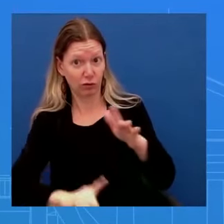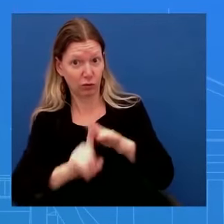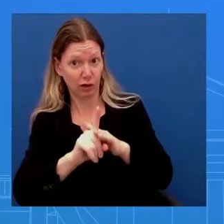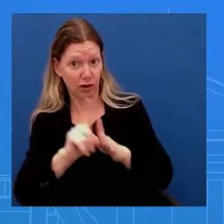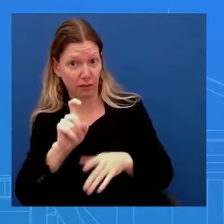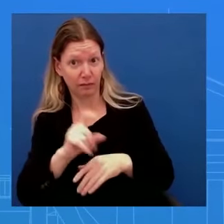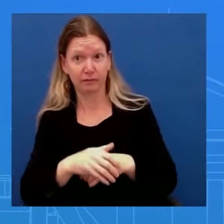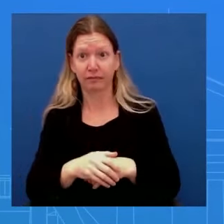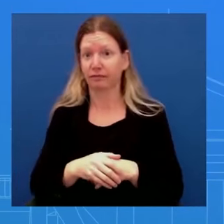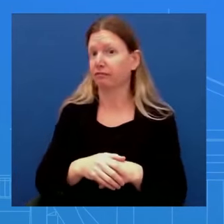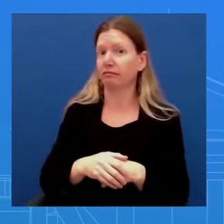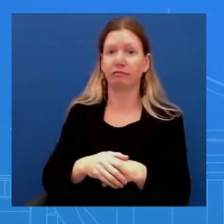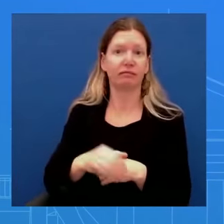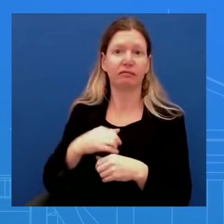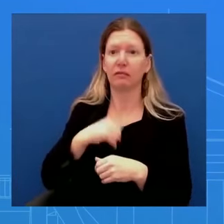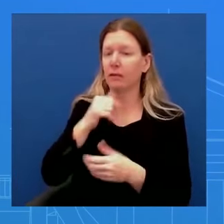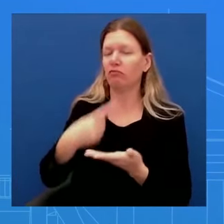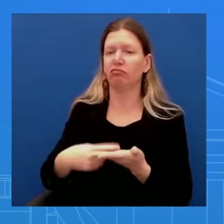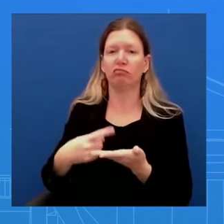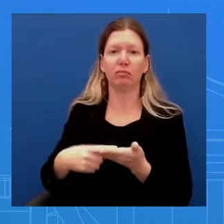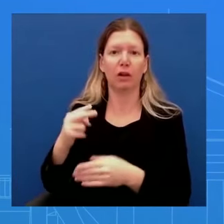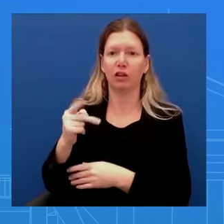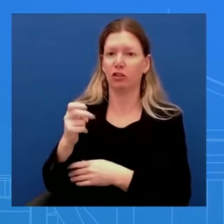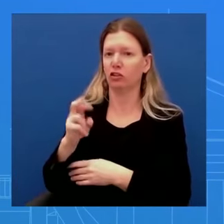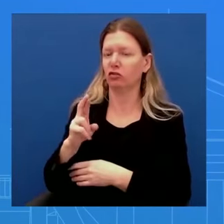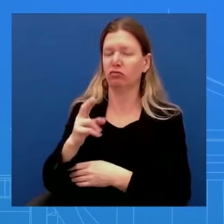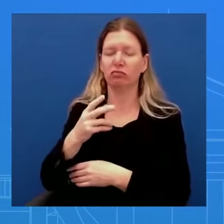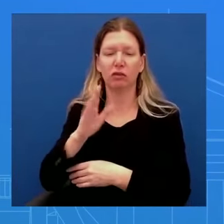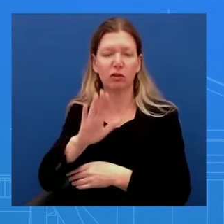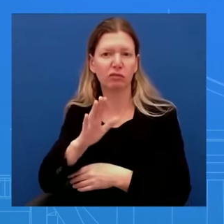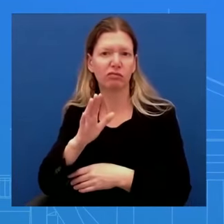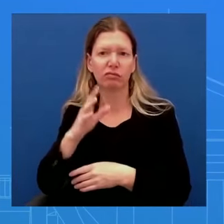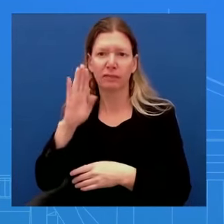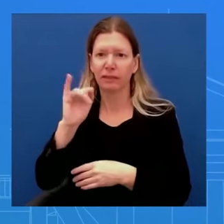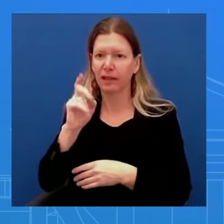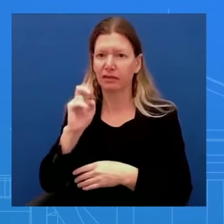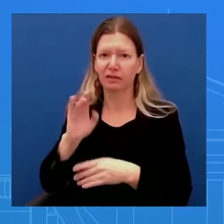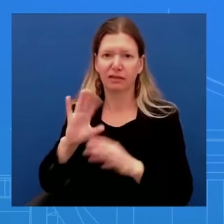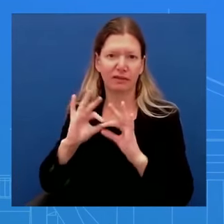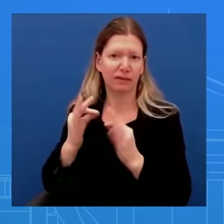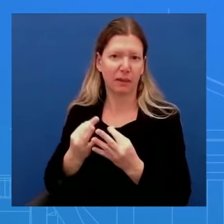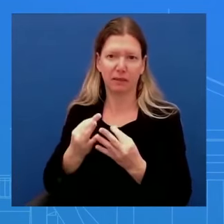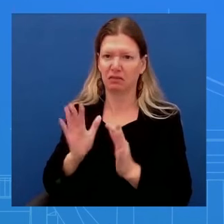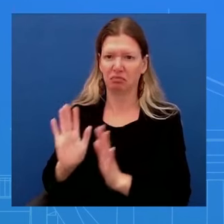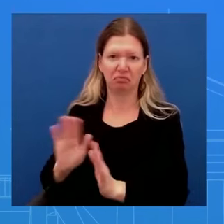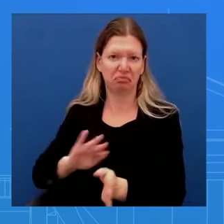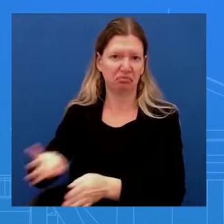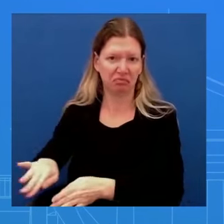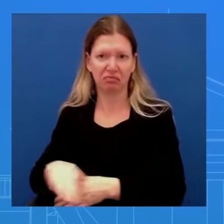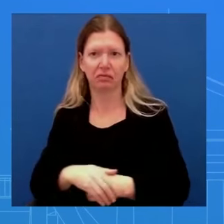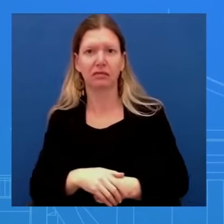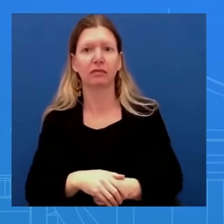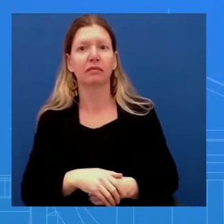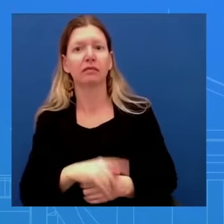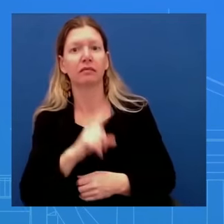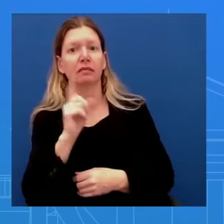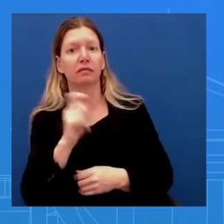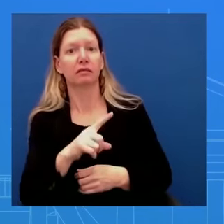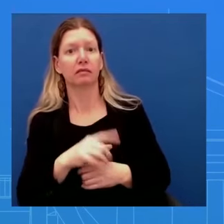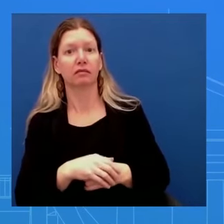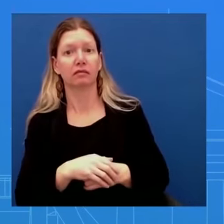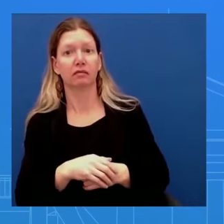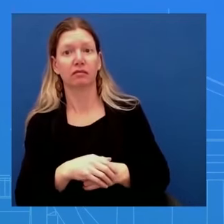any response to what Representative Nancy Mace said about Hunter Biden today? She's called him, quote, the epitome of white privilege, and that Hunter should be